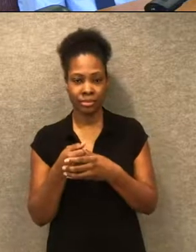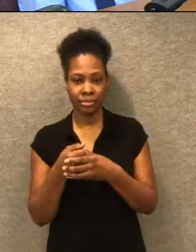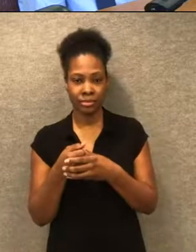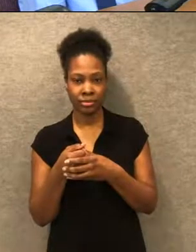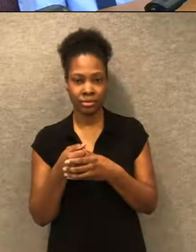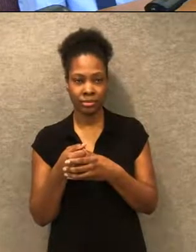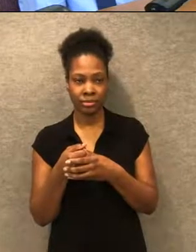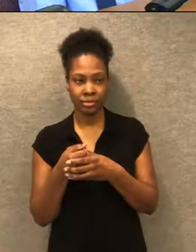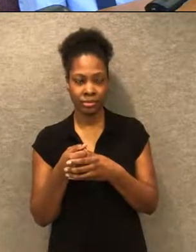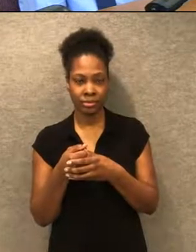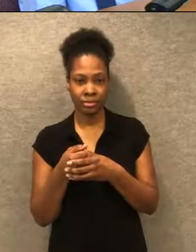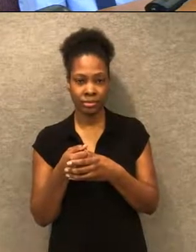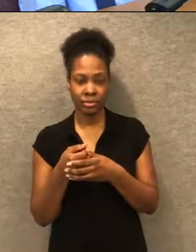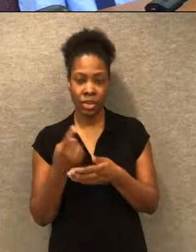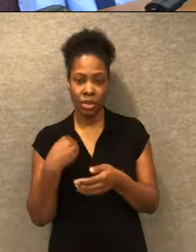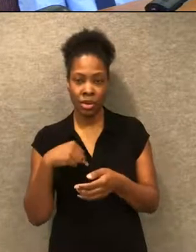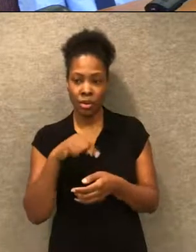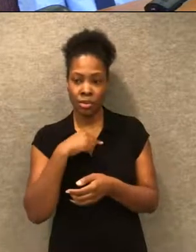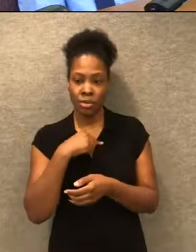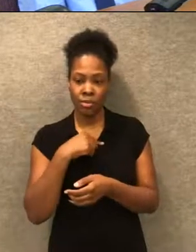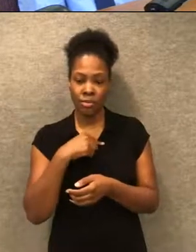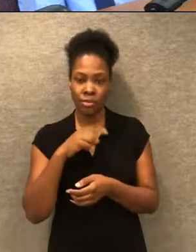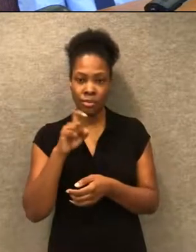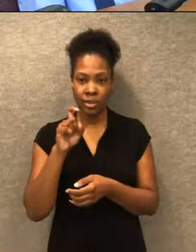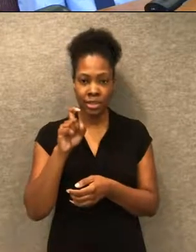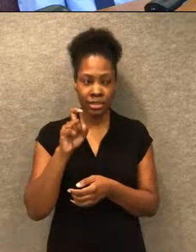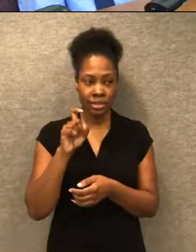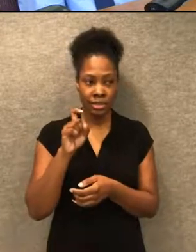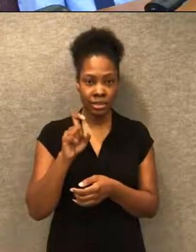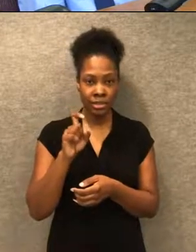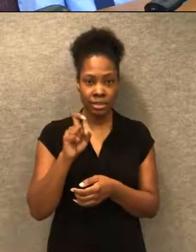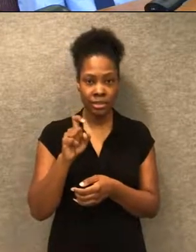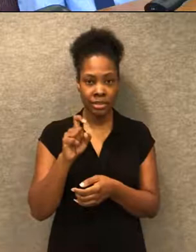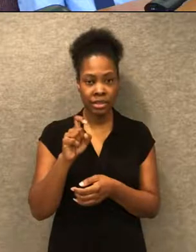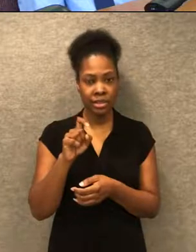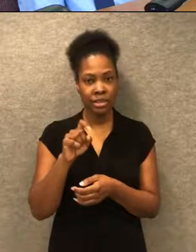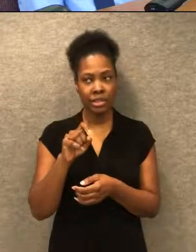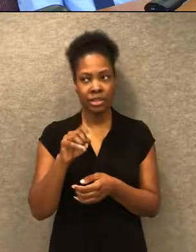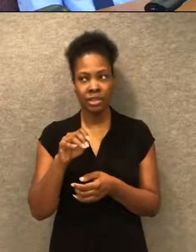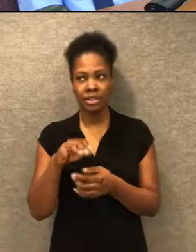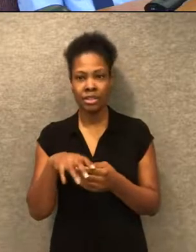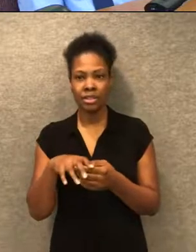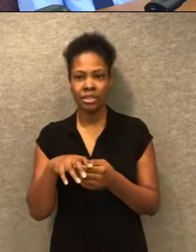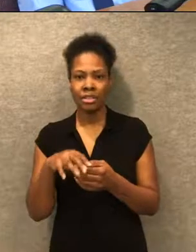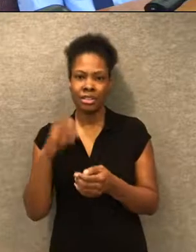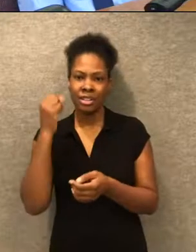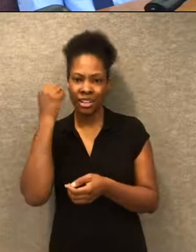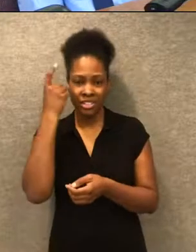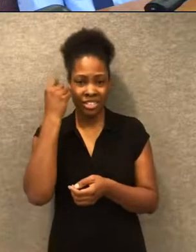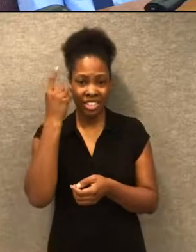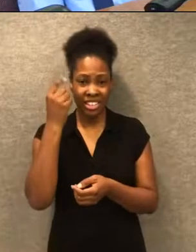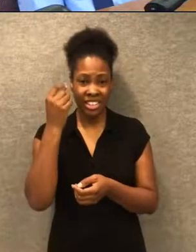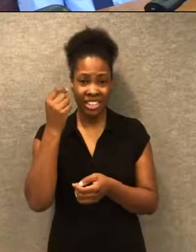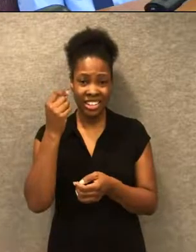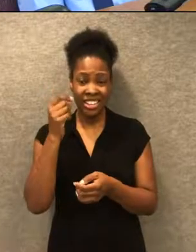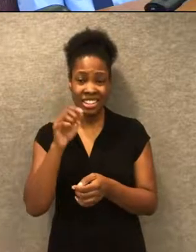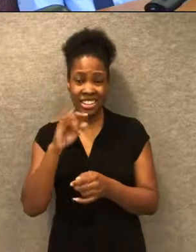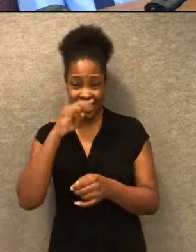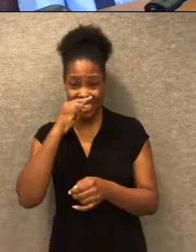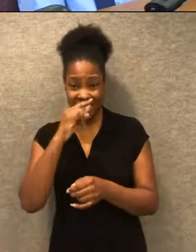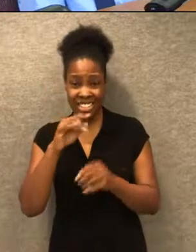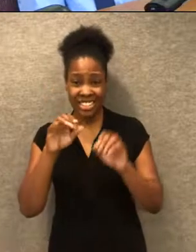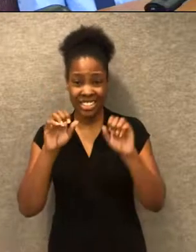by previous information or data that says that kids are exempt or not very, very affected by